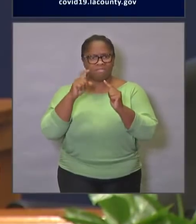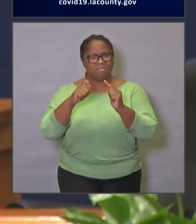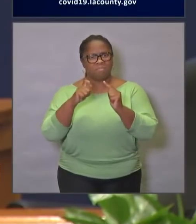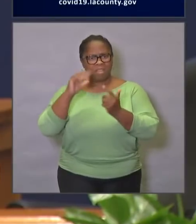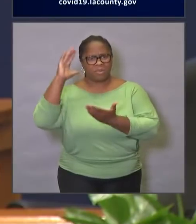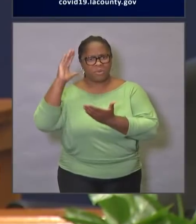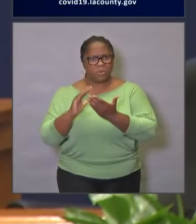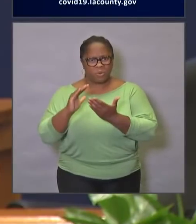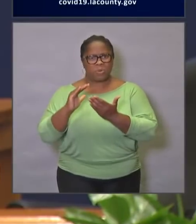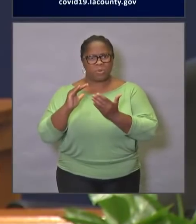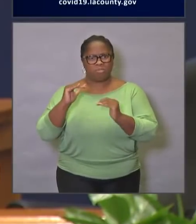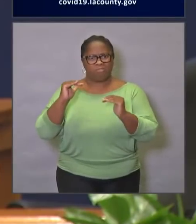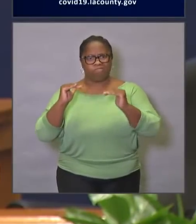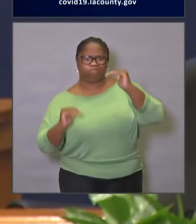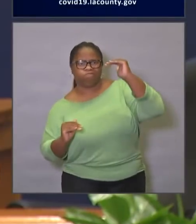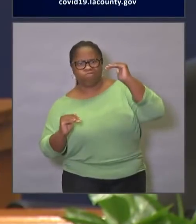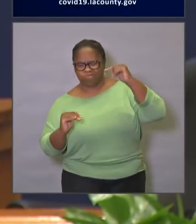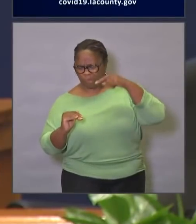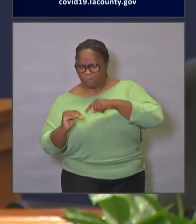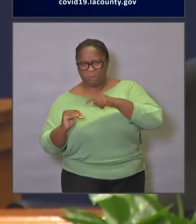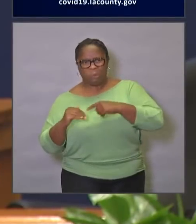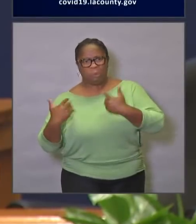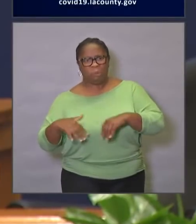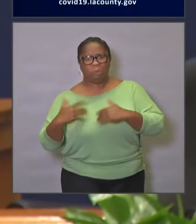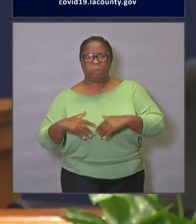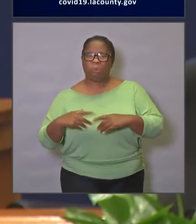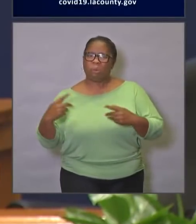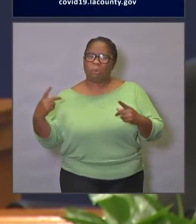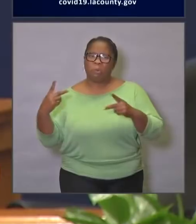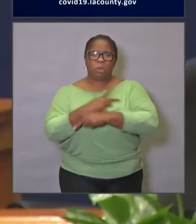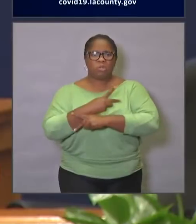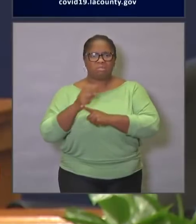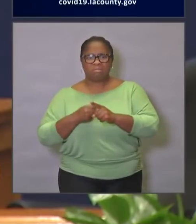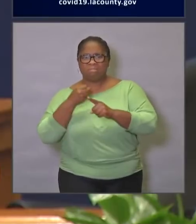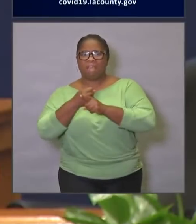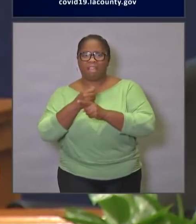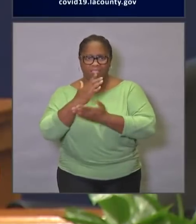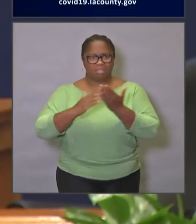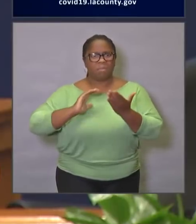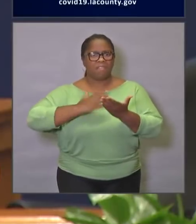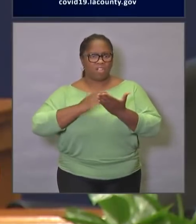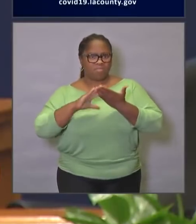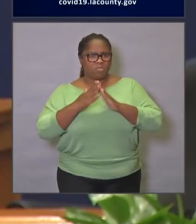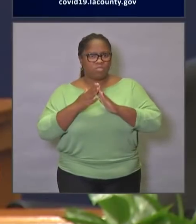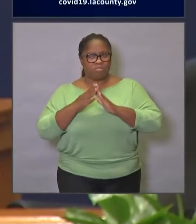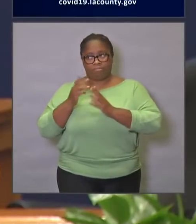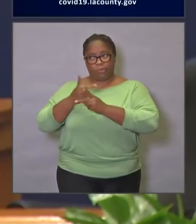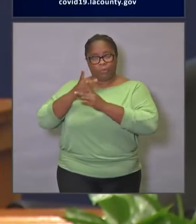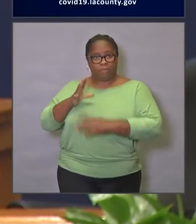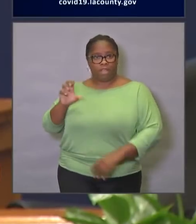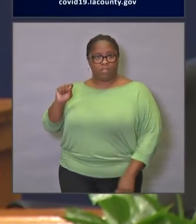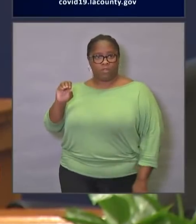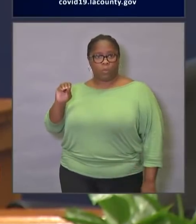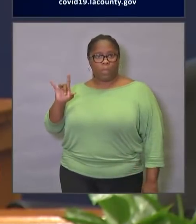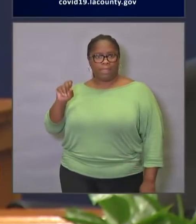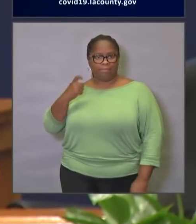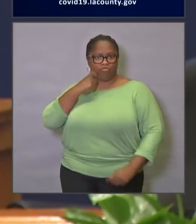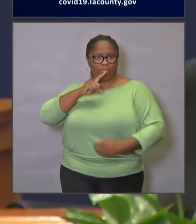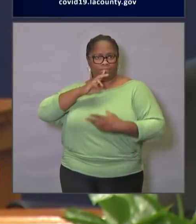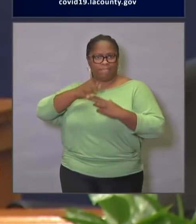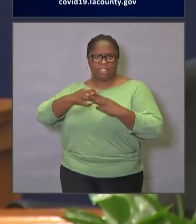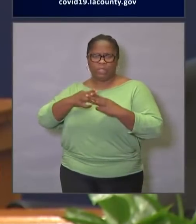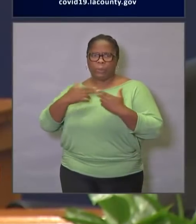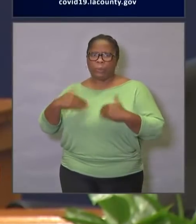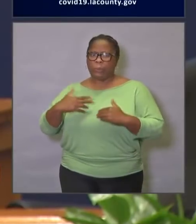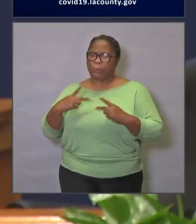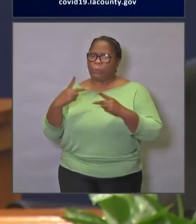disproportionality that's devastating some of our communities, as noted by Supervisor Solis. Before I do that, though, I want